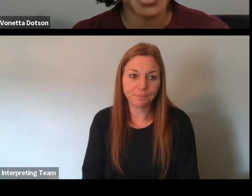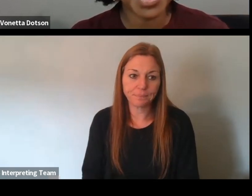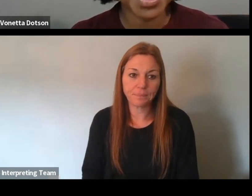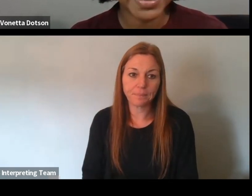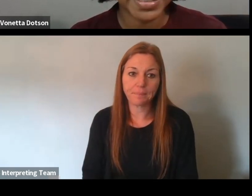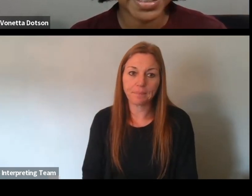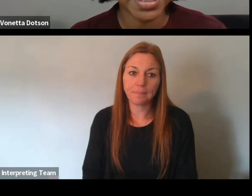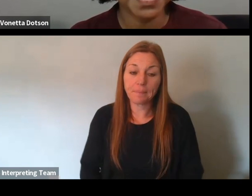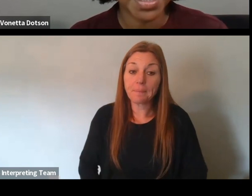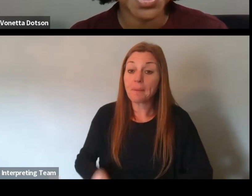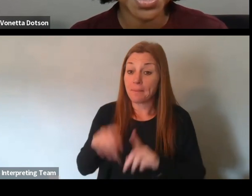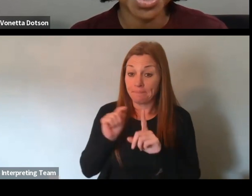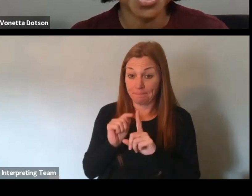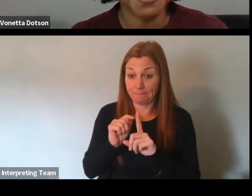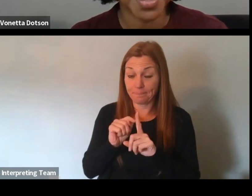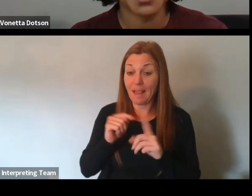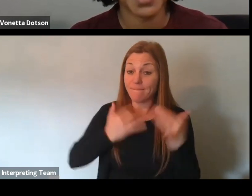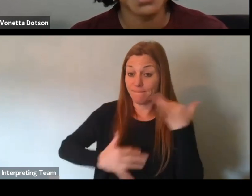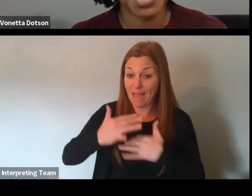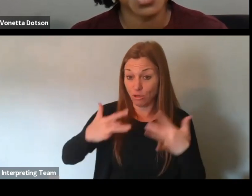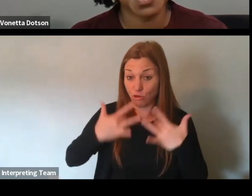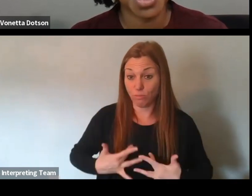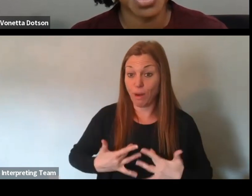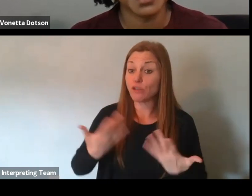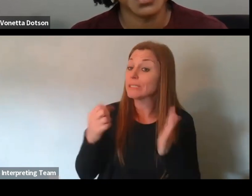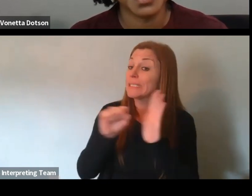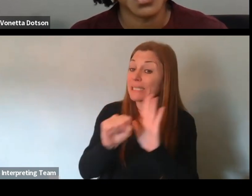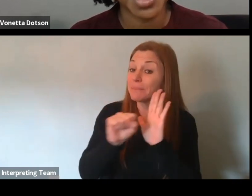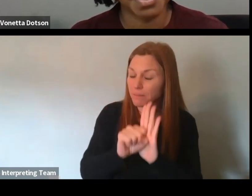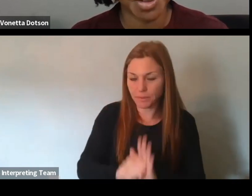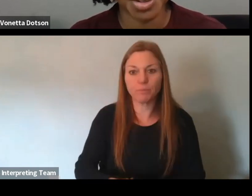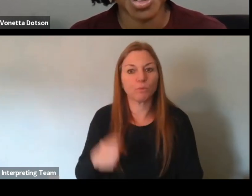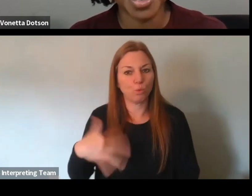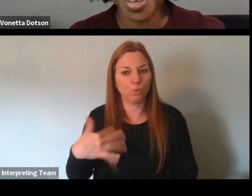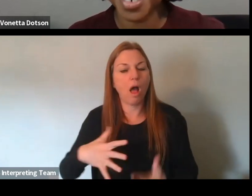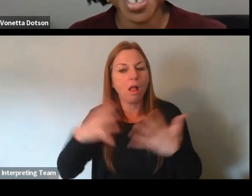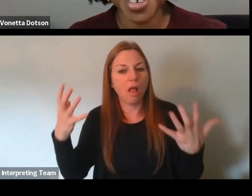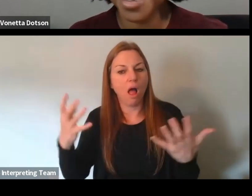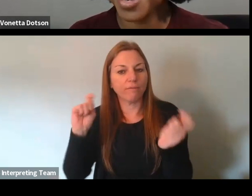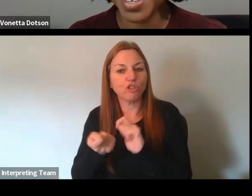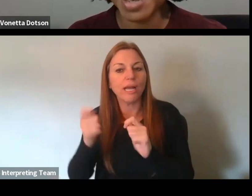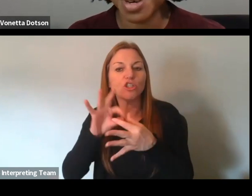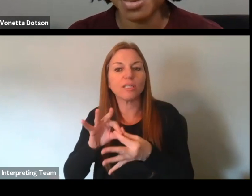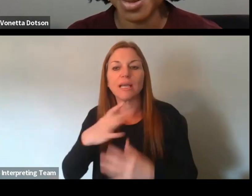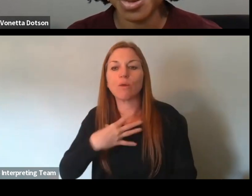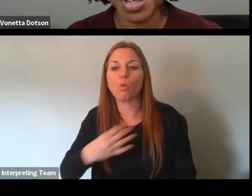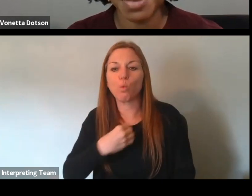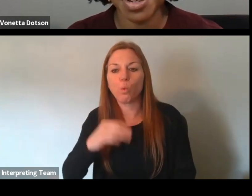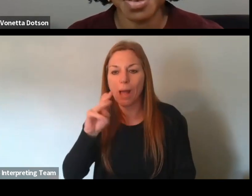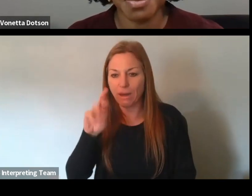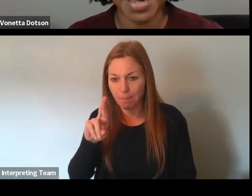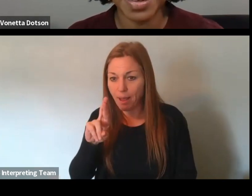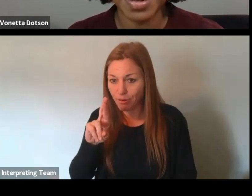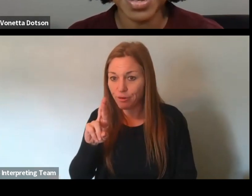that's important because vascular diseases tend to affect the white matter in the brain. So I'm sure you all know, because